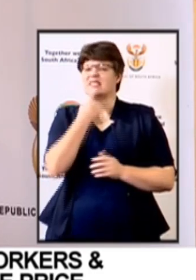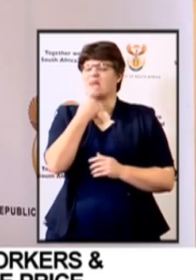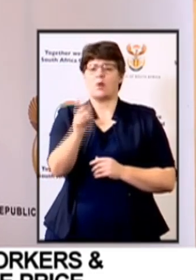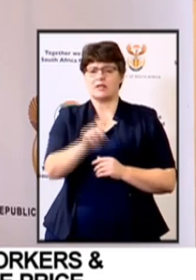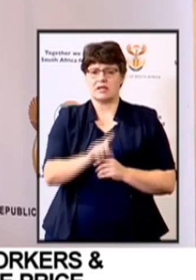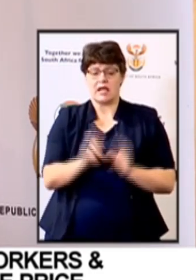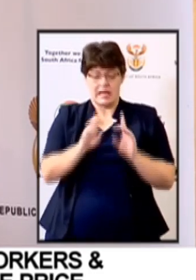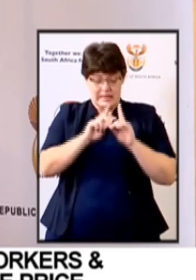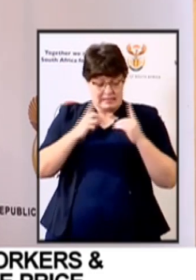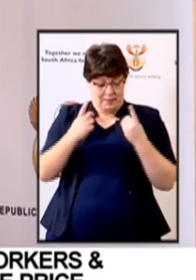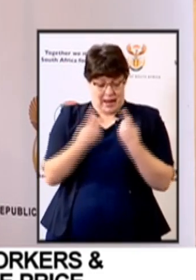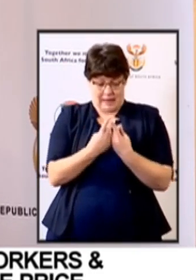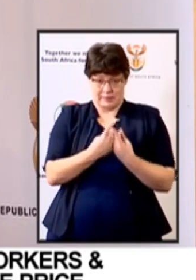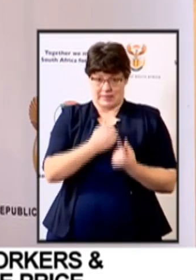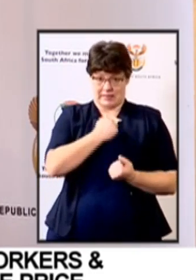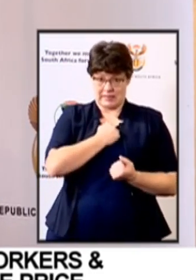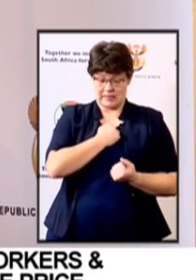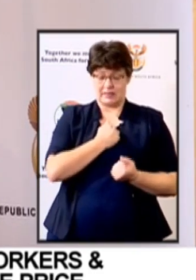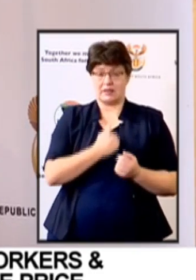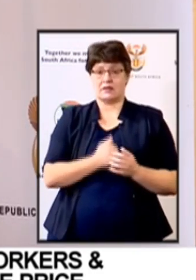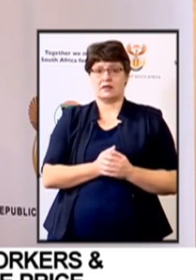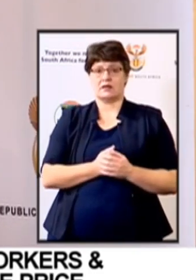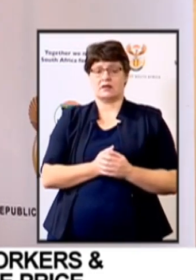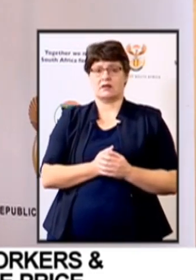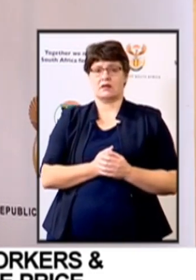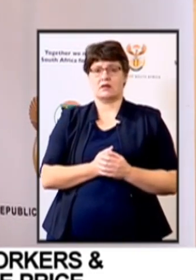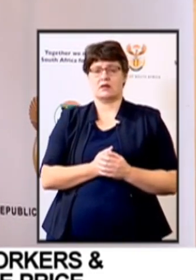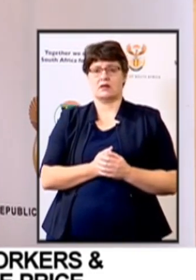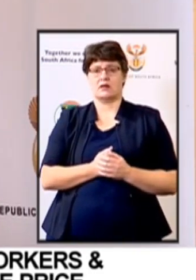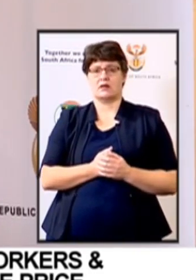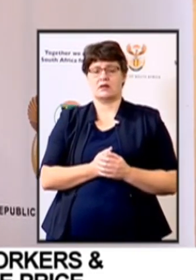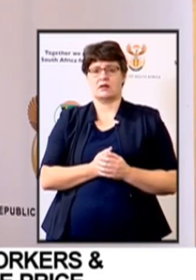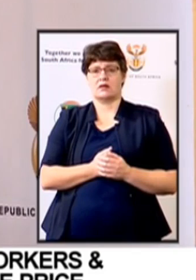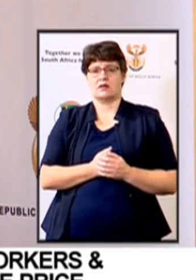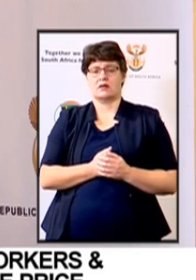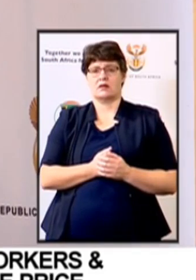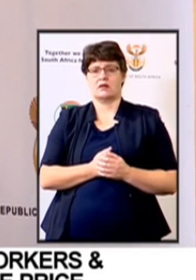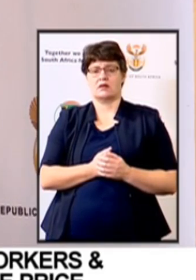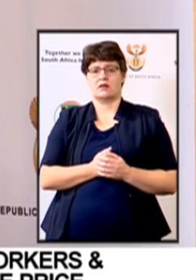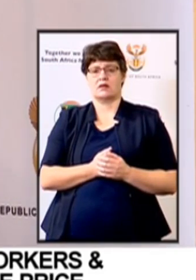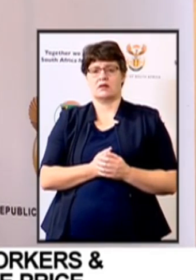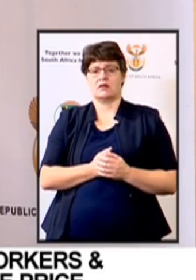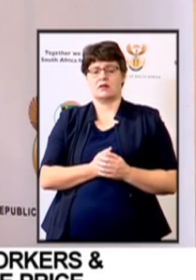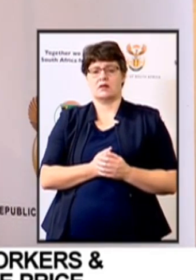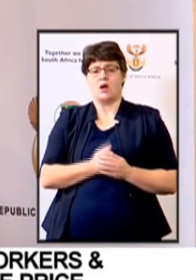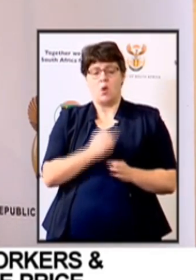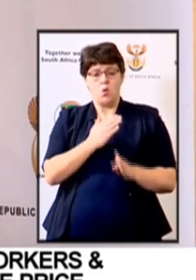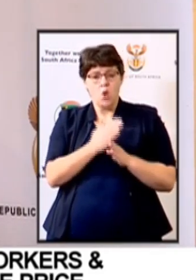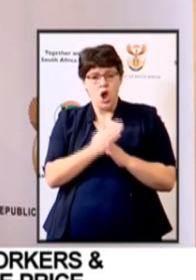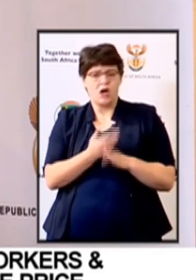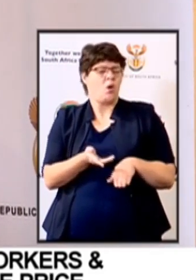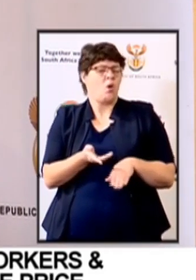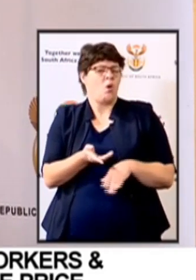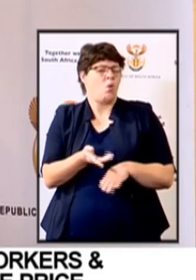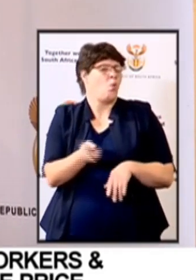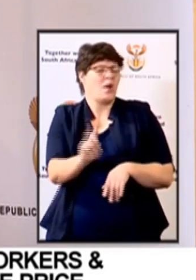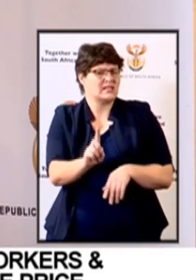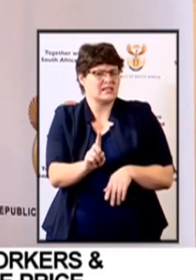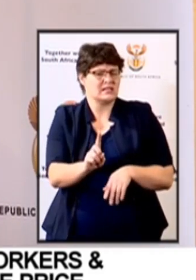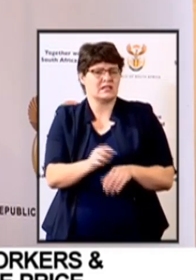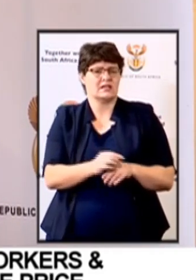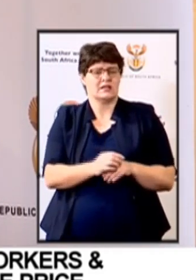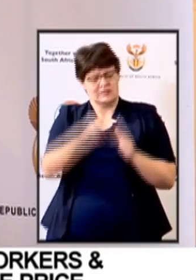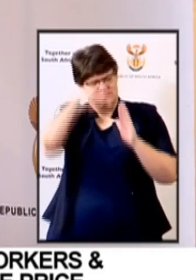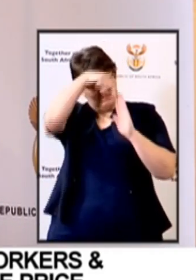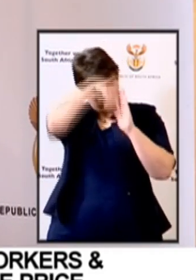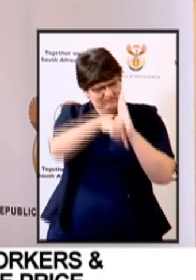will be working, over and above this, the department will be working on a framework that articulates